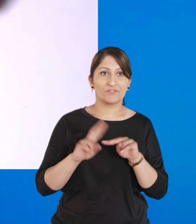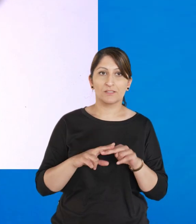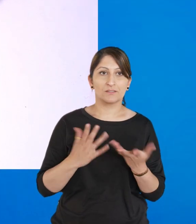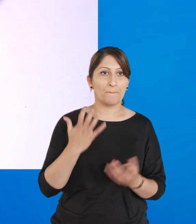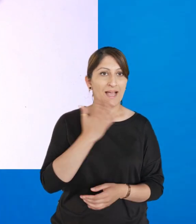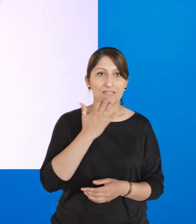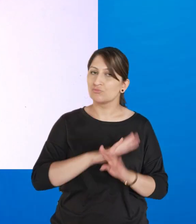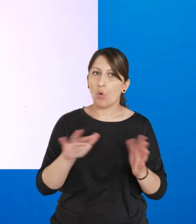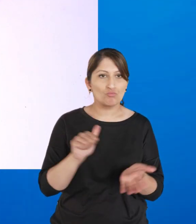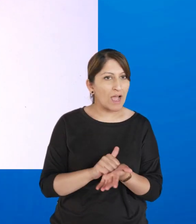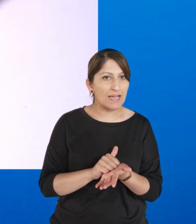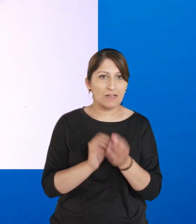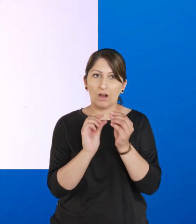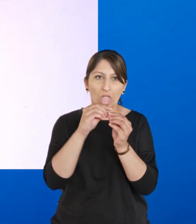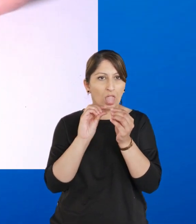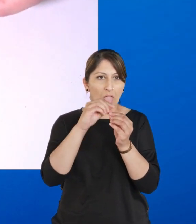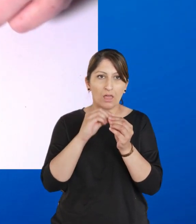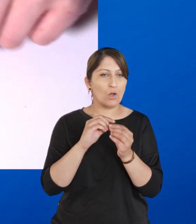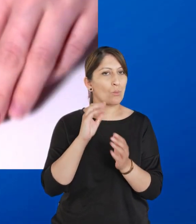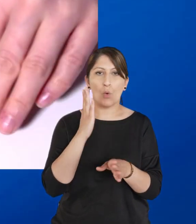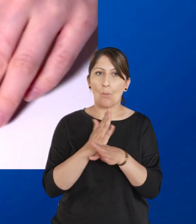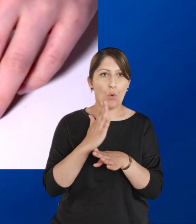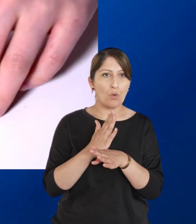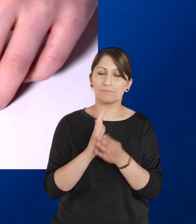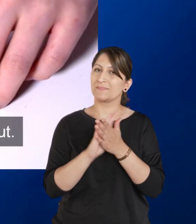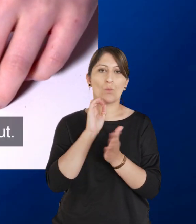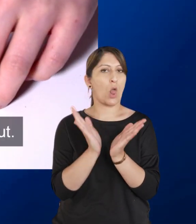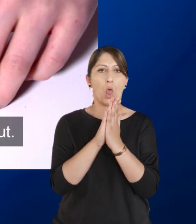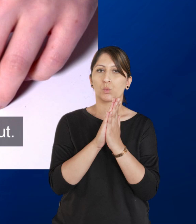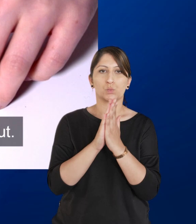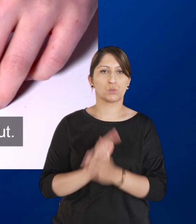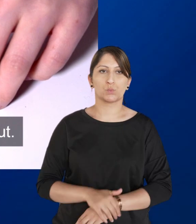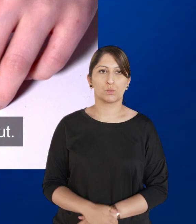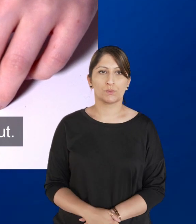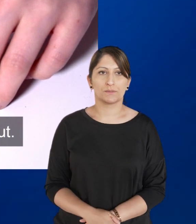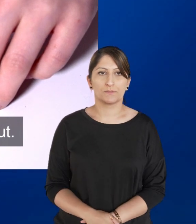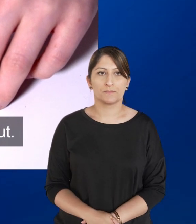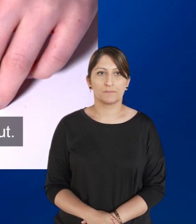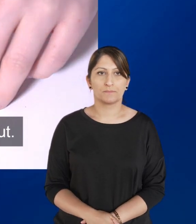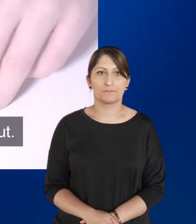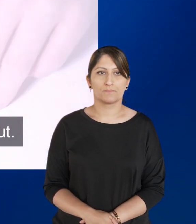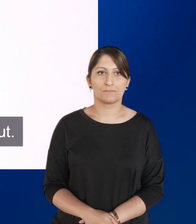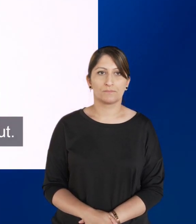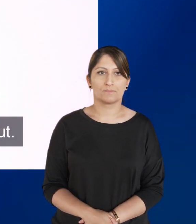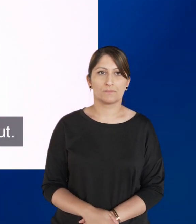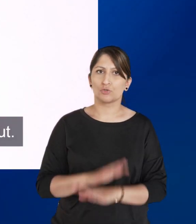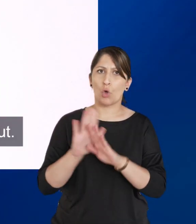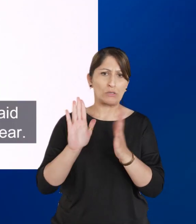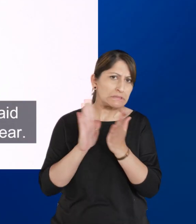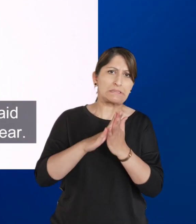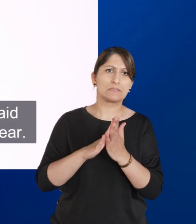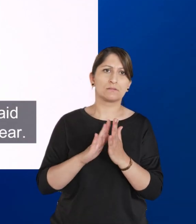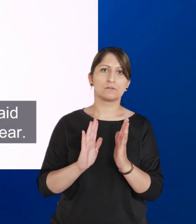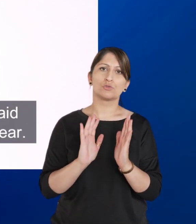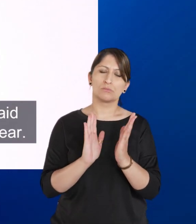in the correct way, the battery drawer will not close easily. Make sure that you don't force the battery drawer shut.